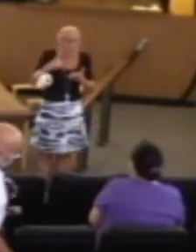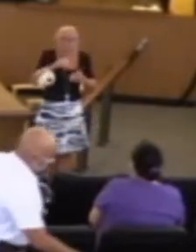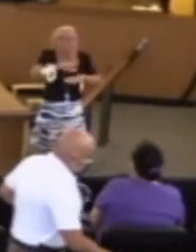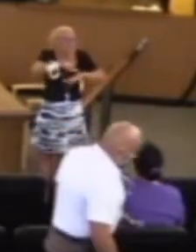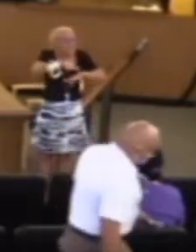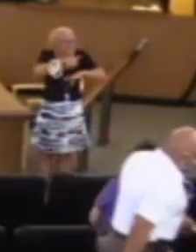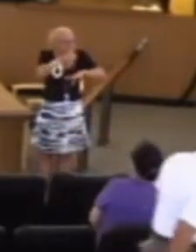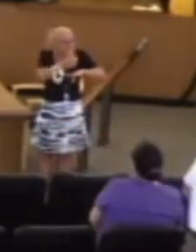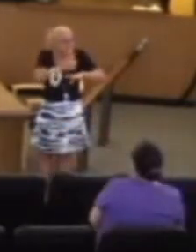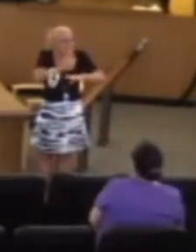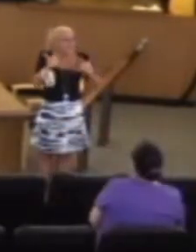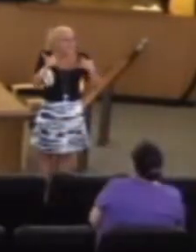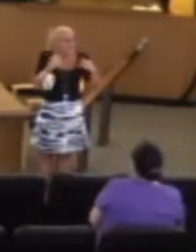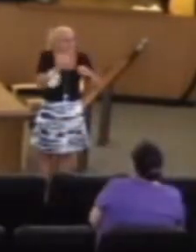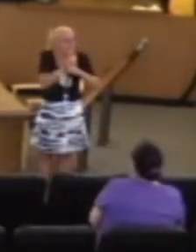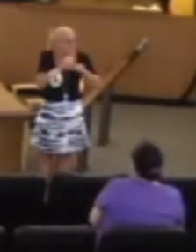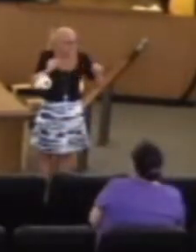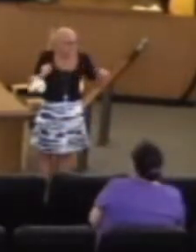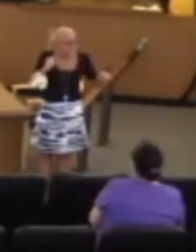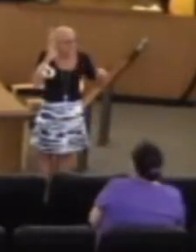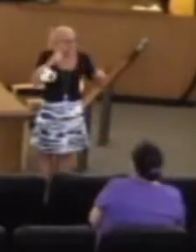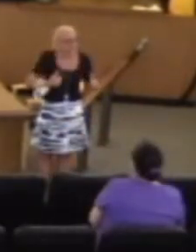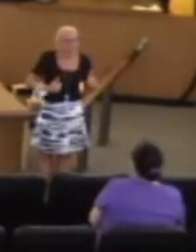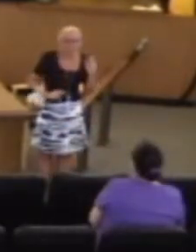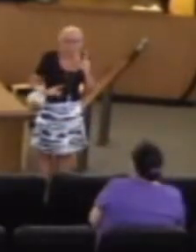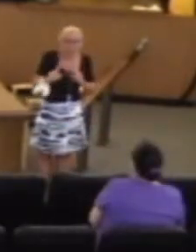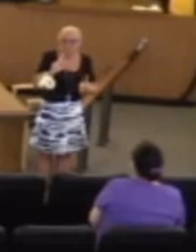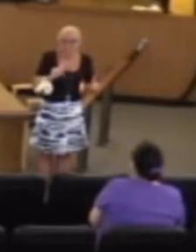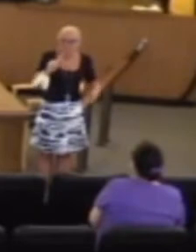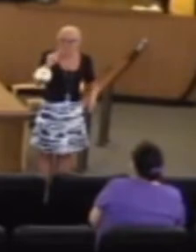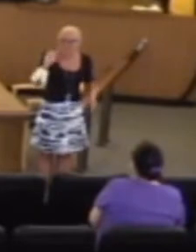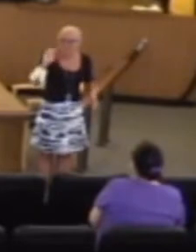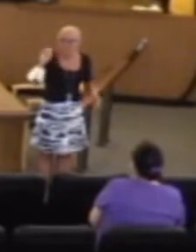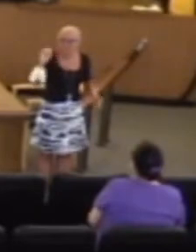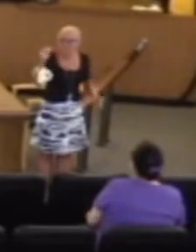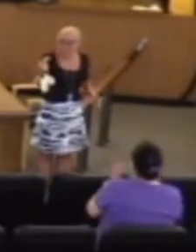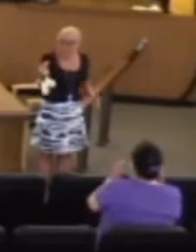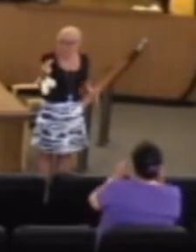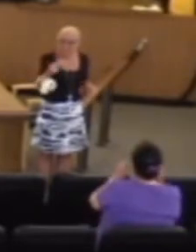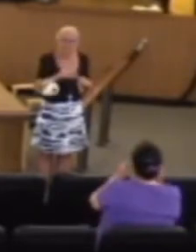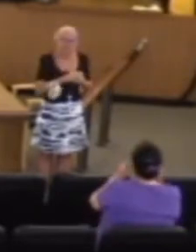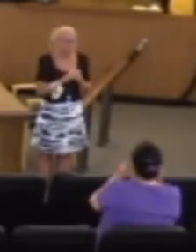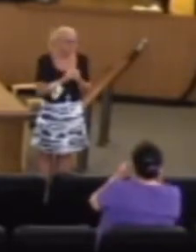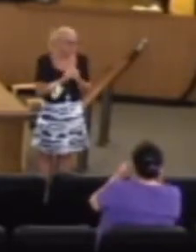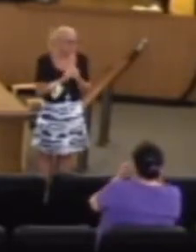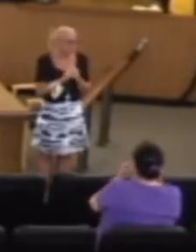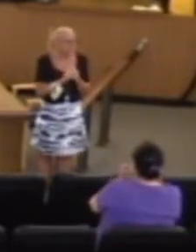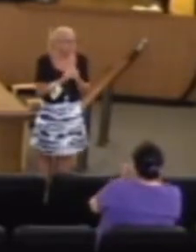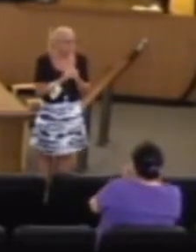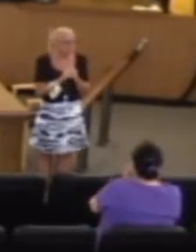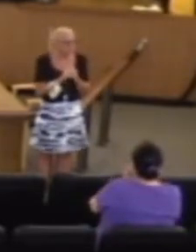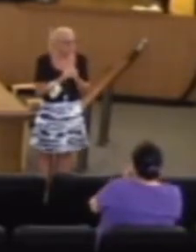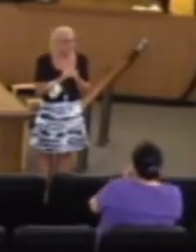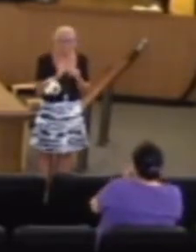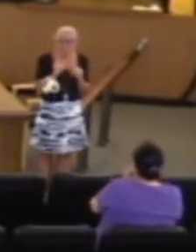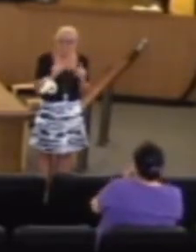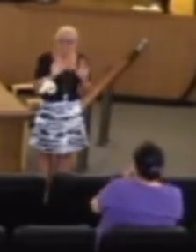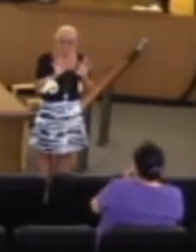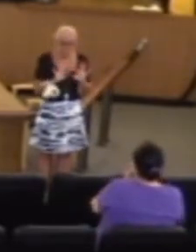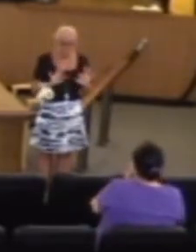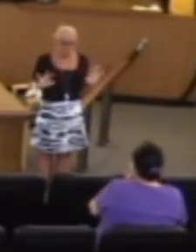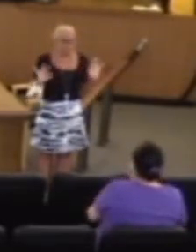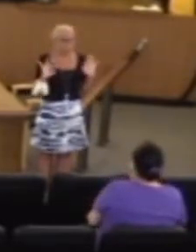health safety of the residents in the town, and we are doing so very diligently. But this is such an